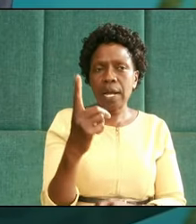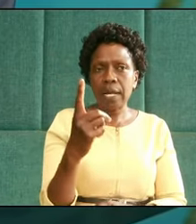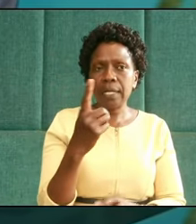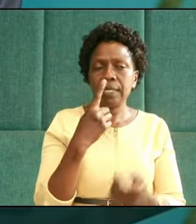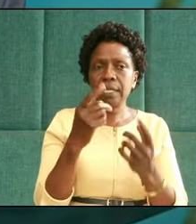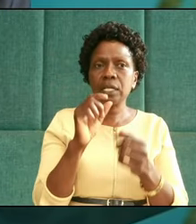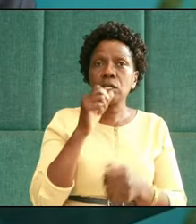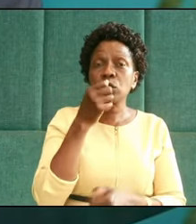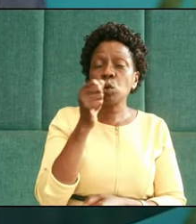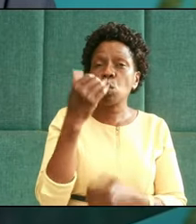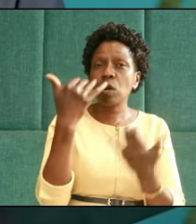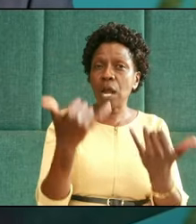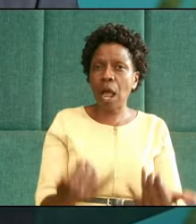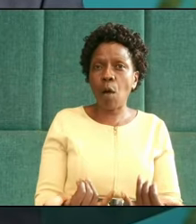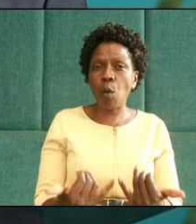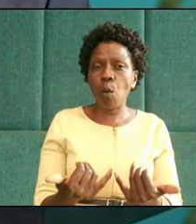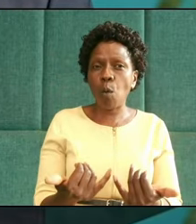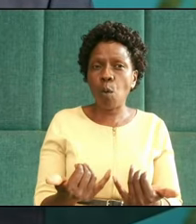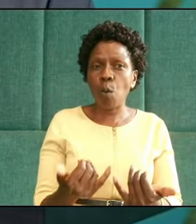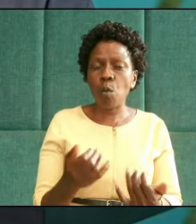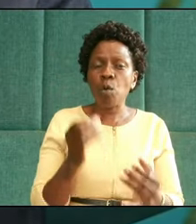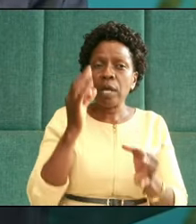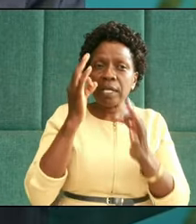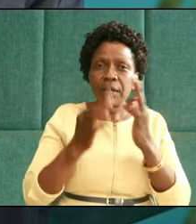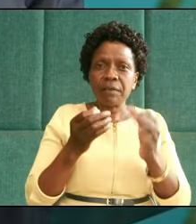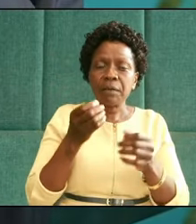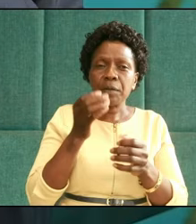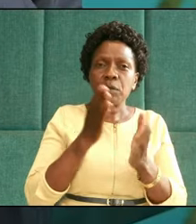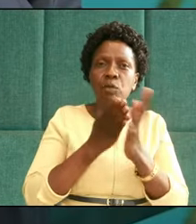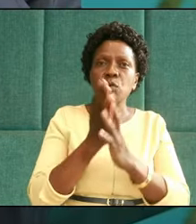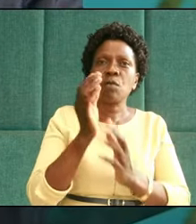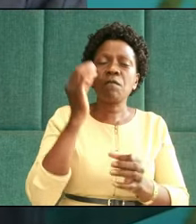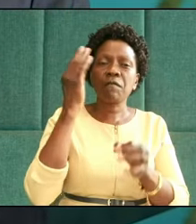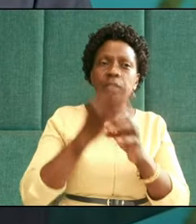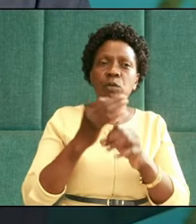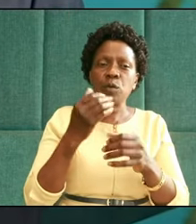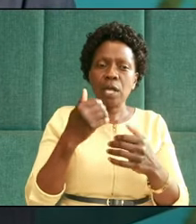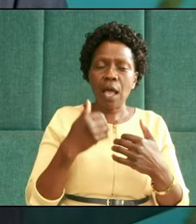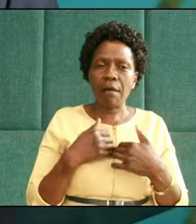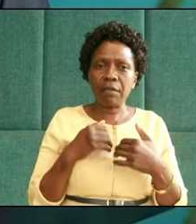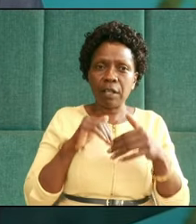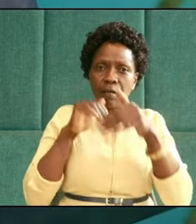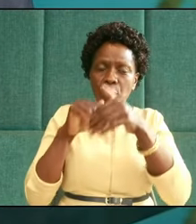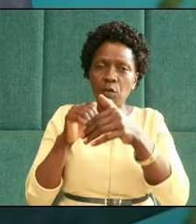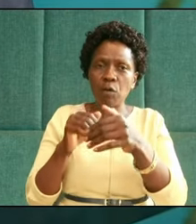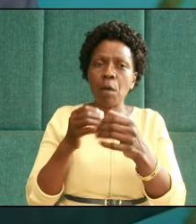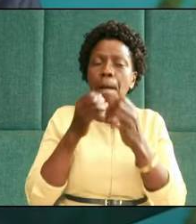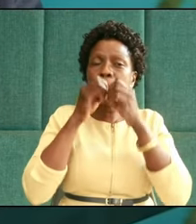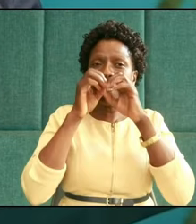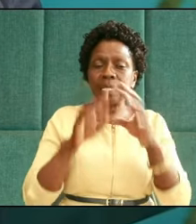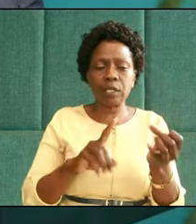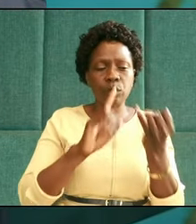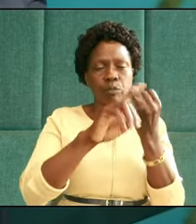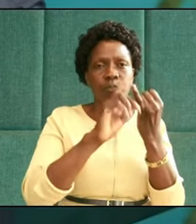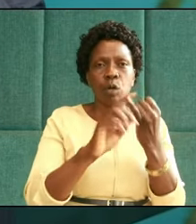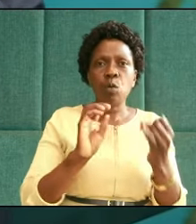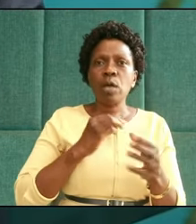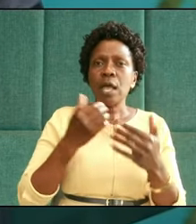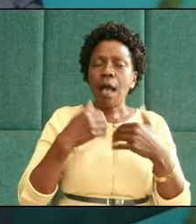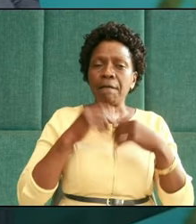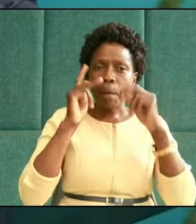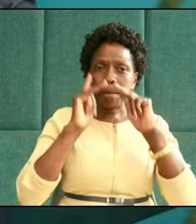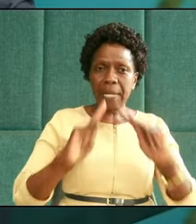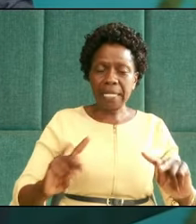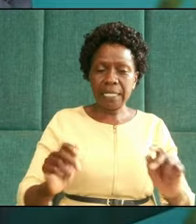now that we have been justified by faith, we have the following blessings. Number one, we have